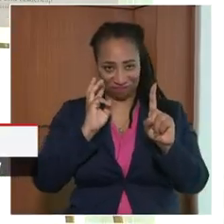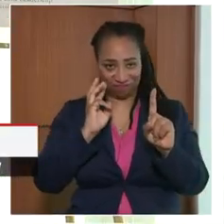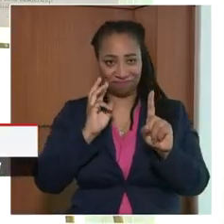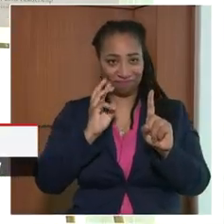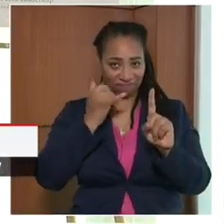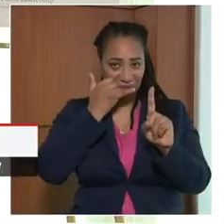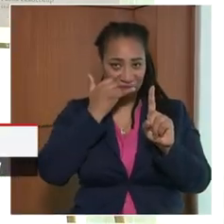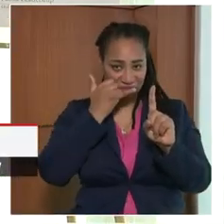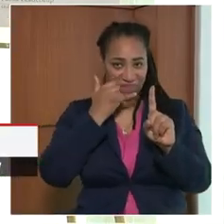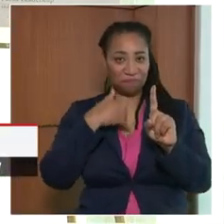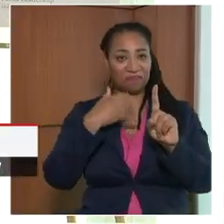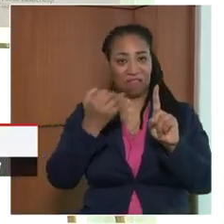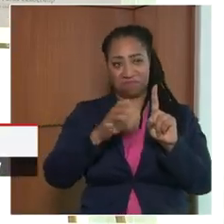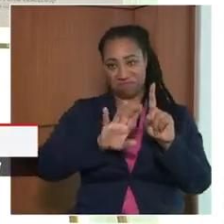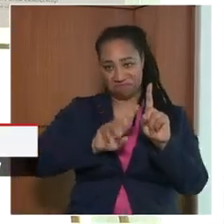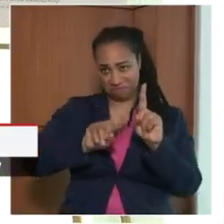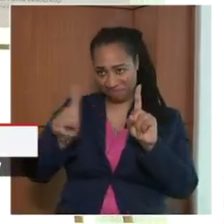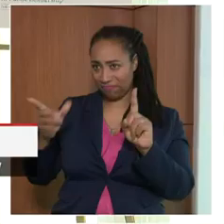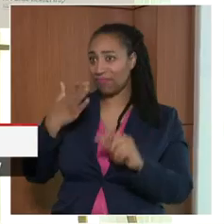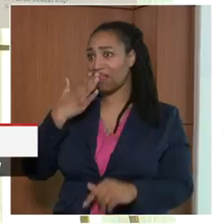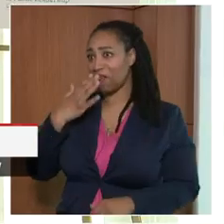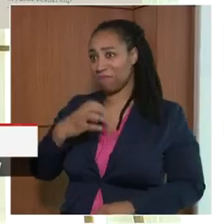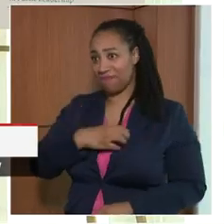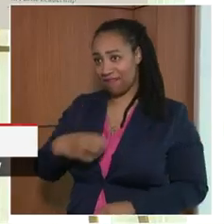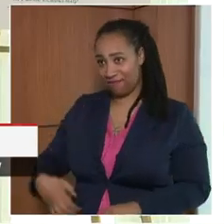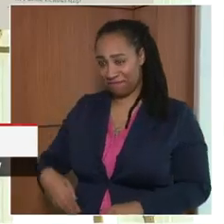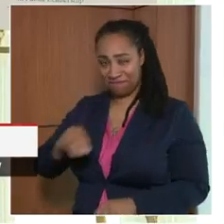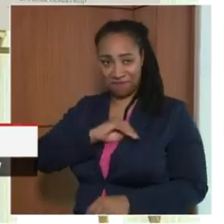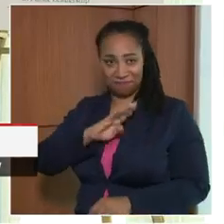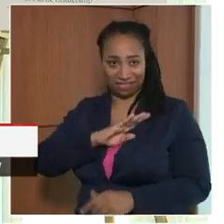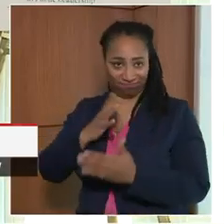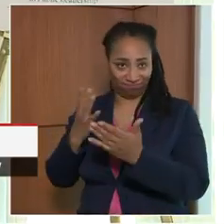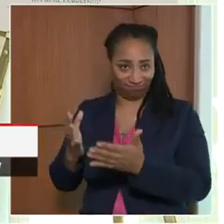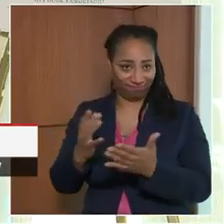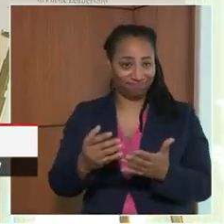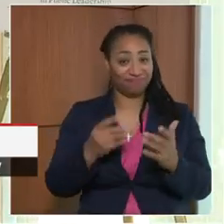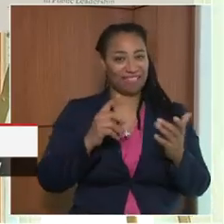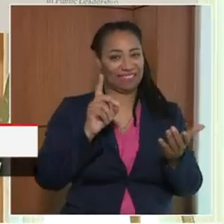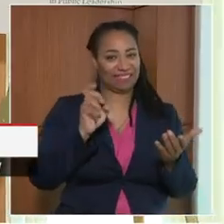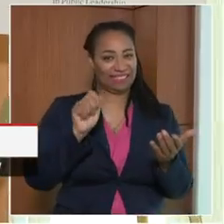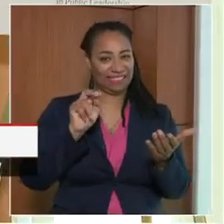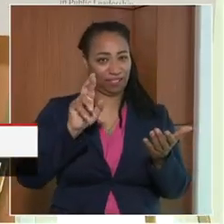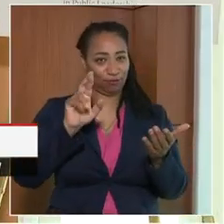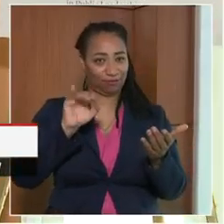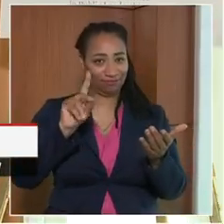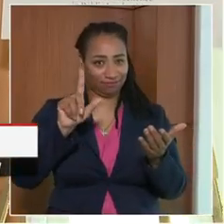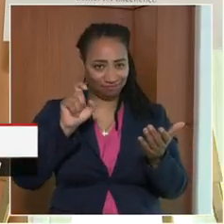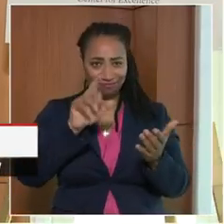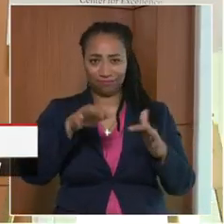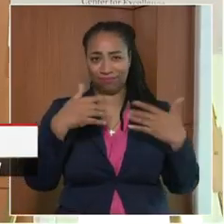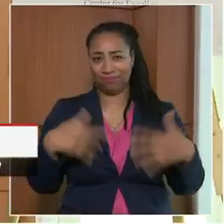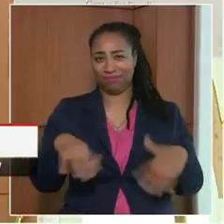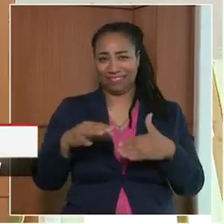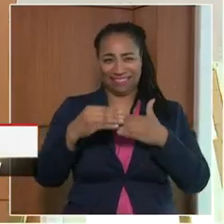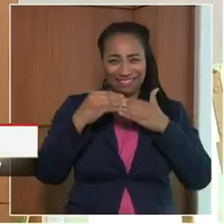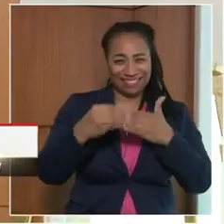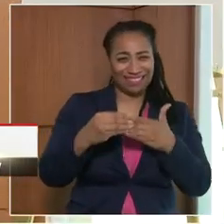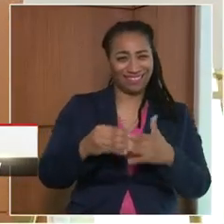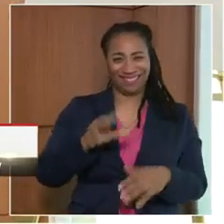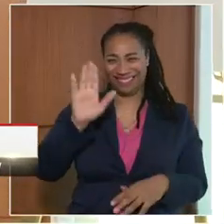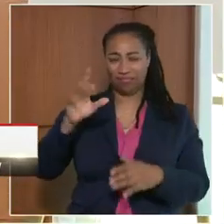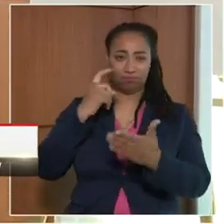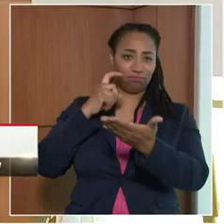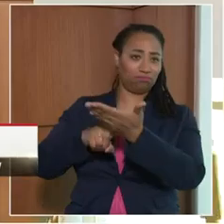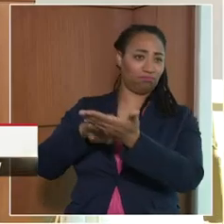Well, thank you, Mayor Bowser, for your leadership and for this incredible recognition of the vital role that youth